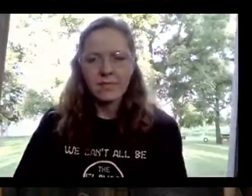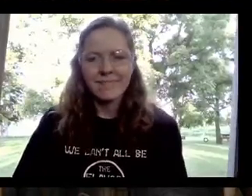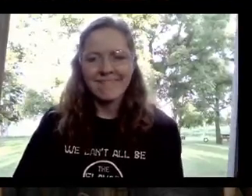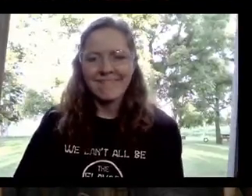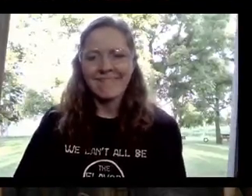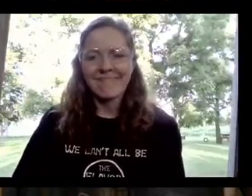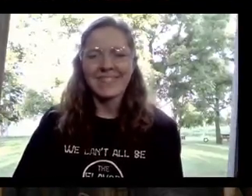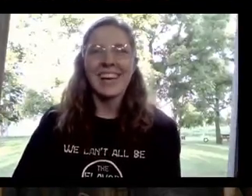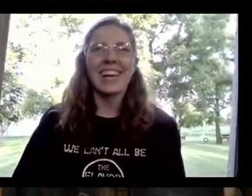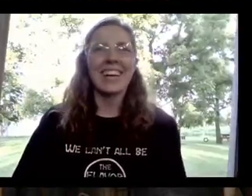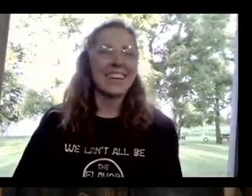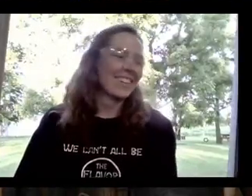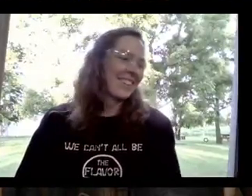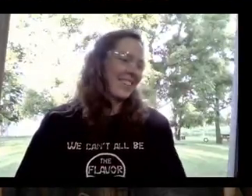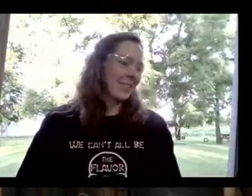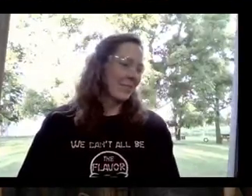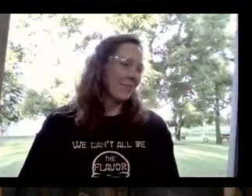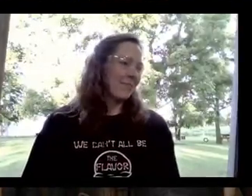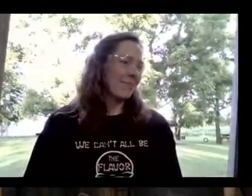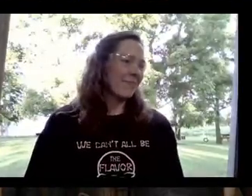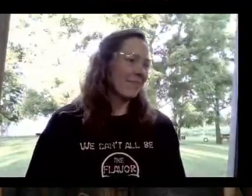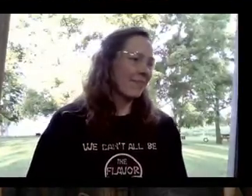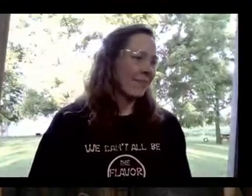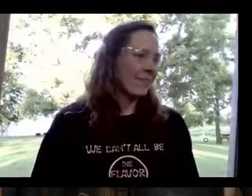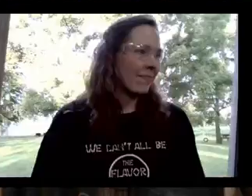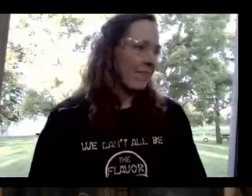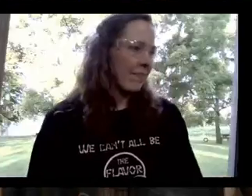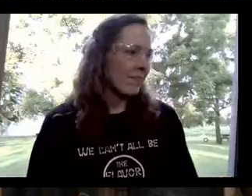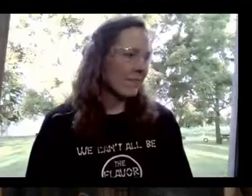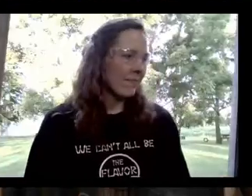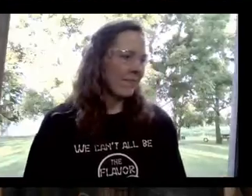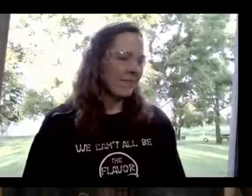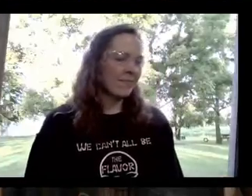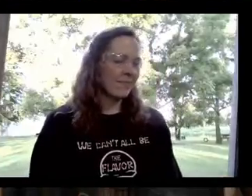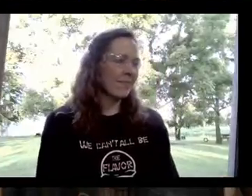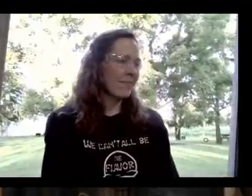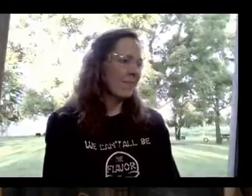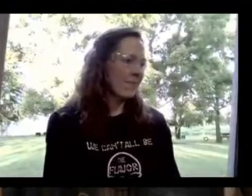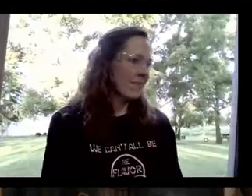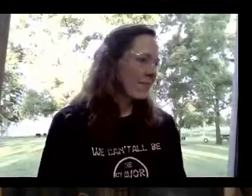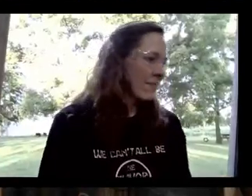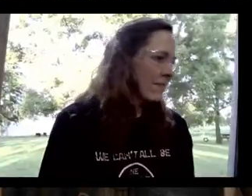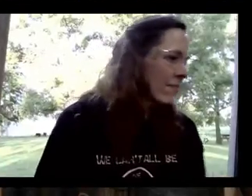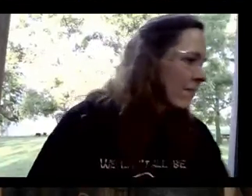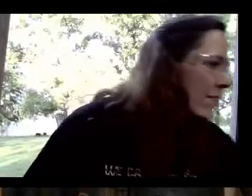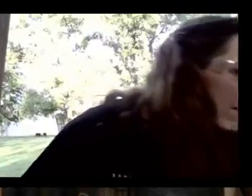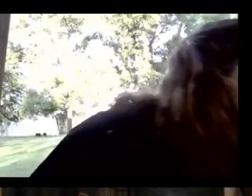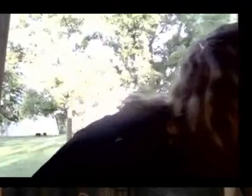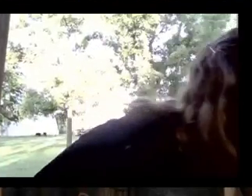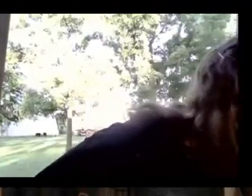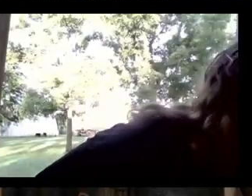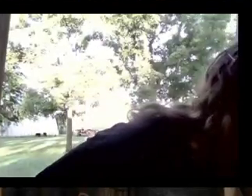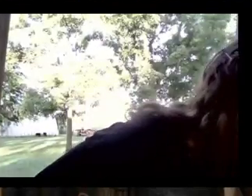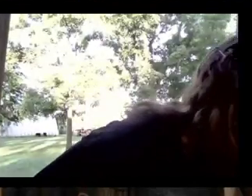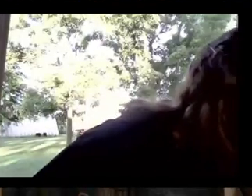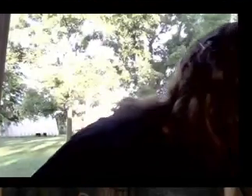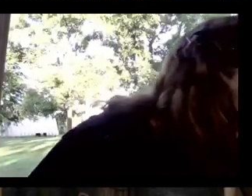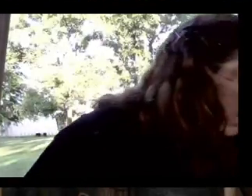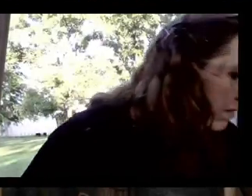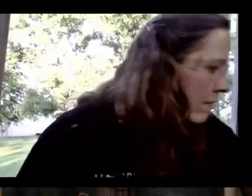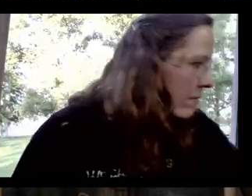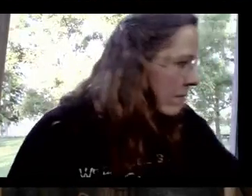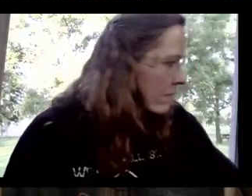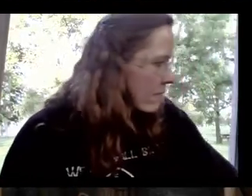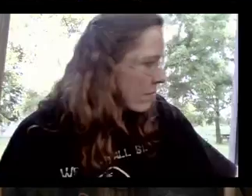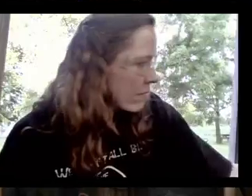time. I know I've answered it a couple times in the past, but it really varies on the day.